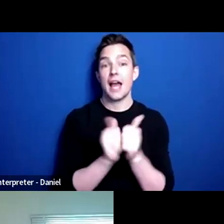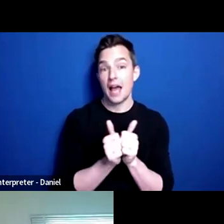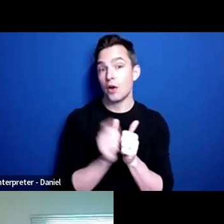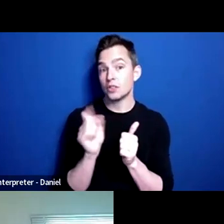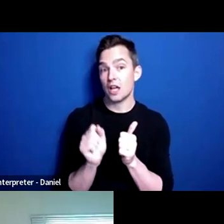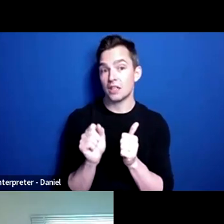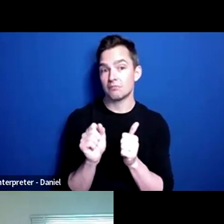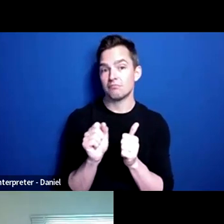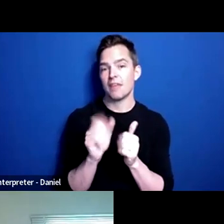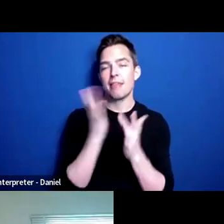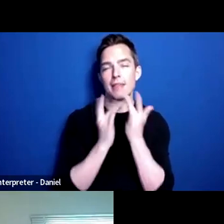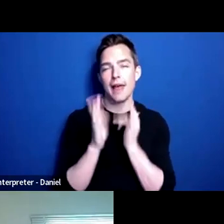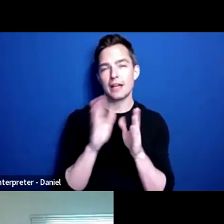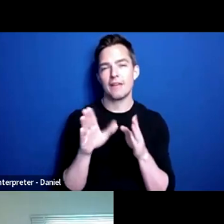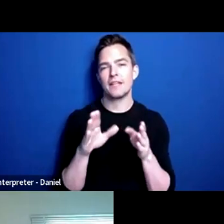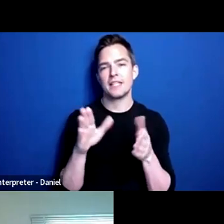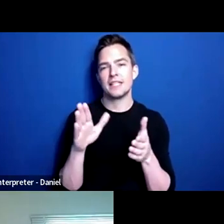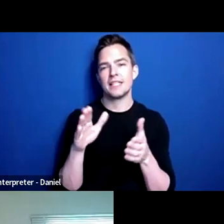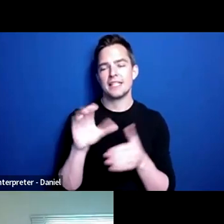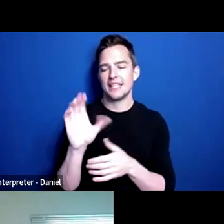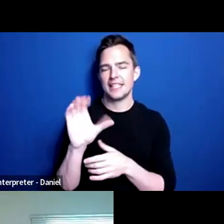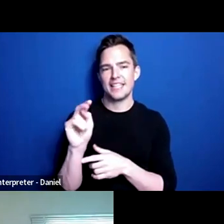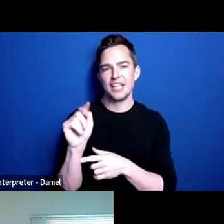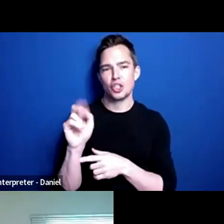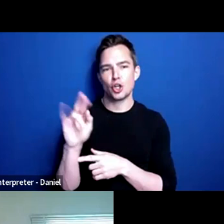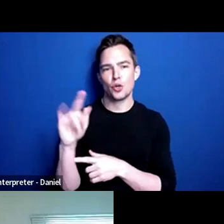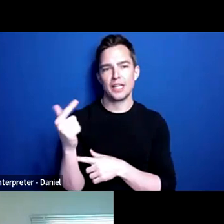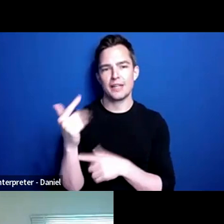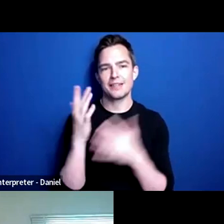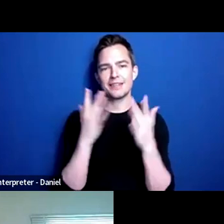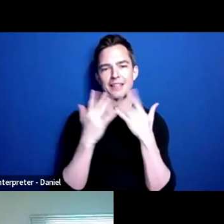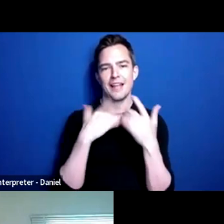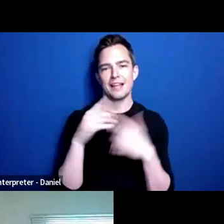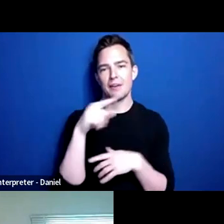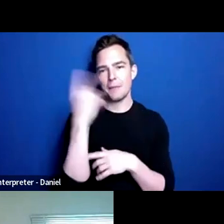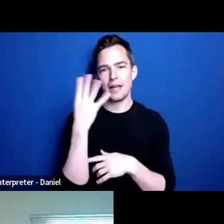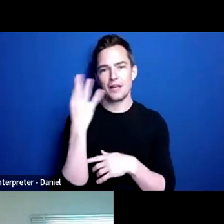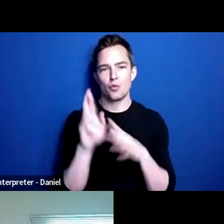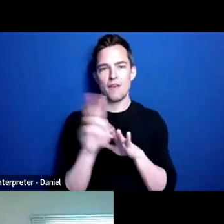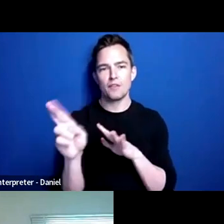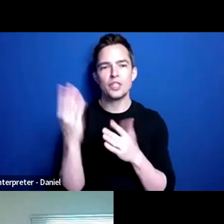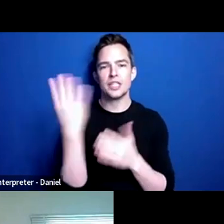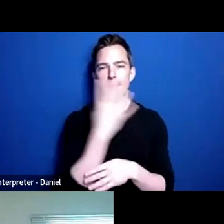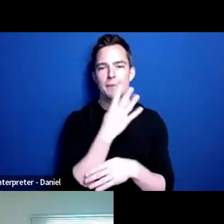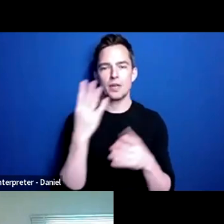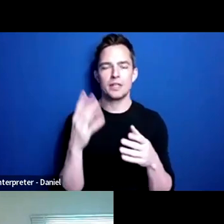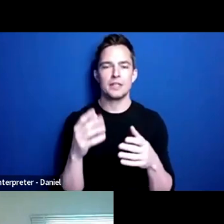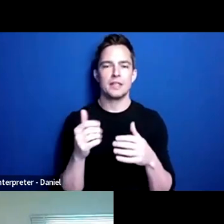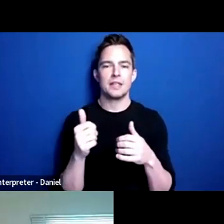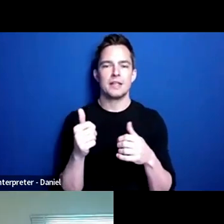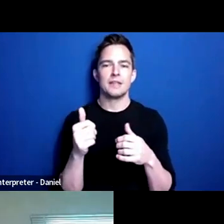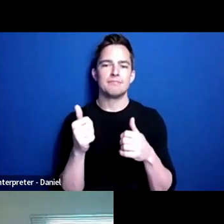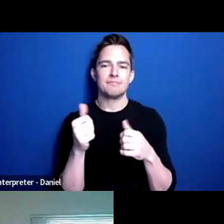lack of centering the experiences of Black immigrant and refugee survivors in immigrant and refugee